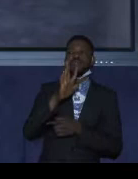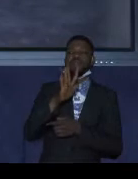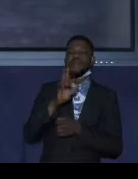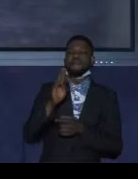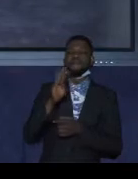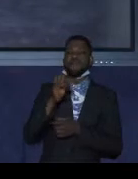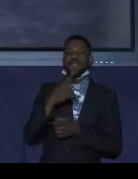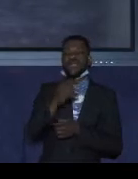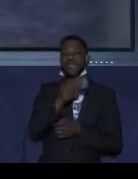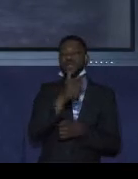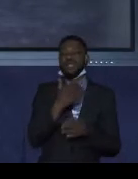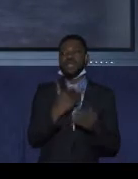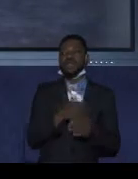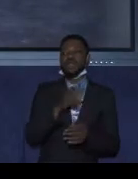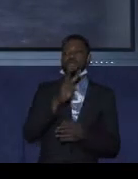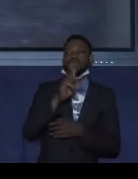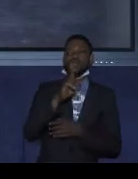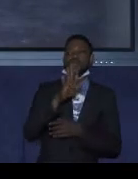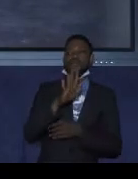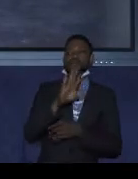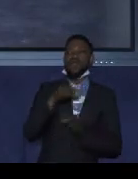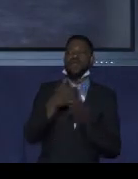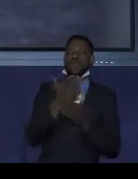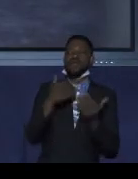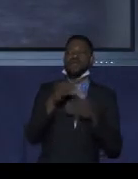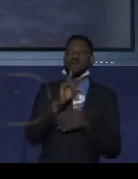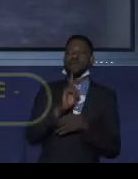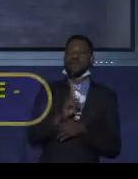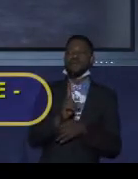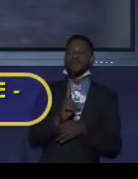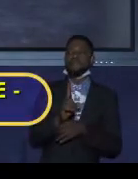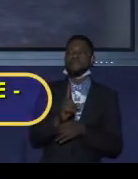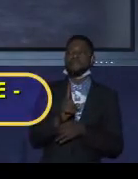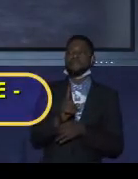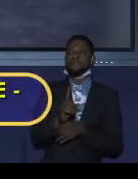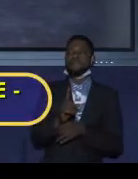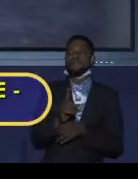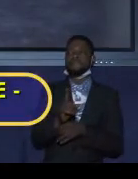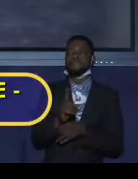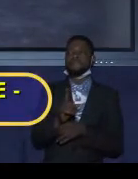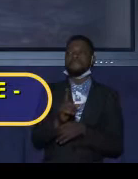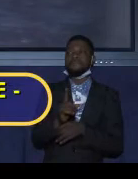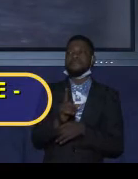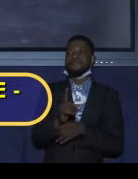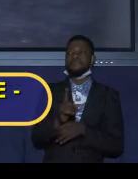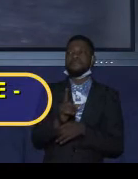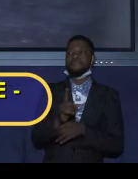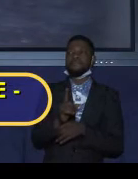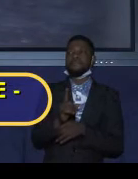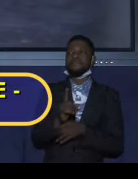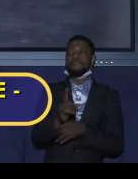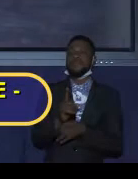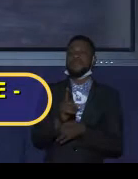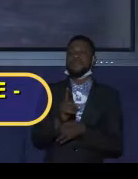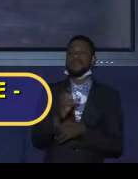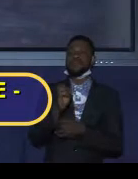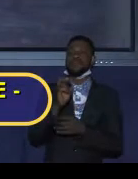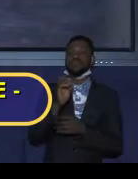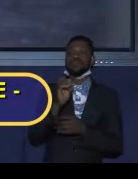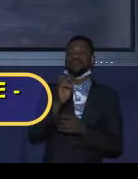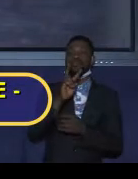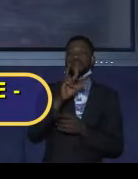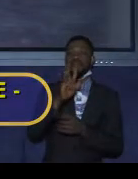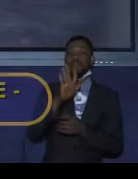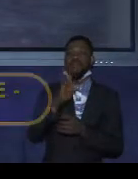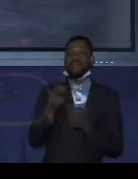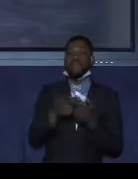235 then by the other side, because 235 here all over 1. Okay,